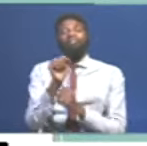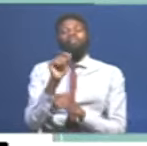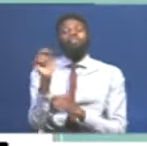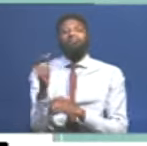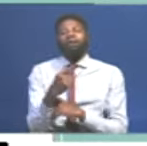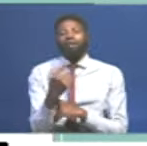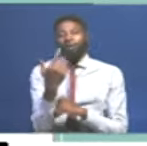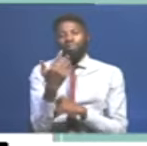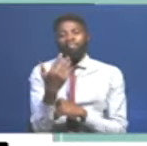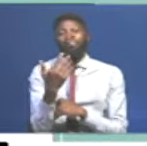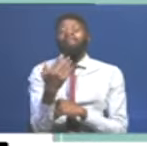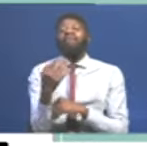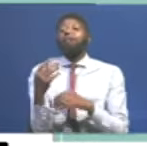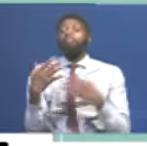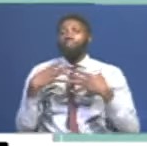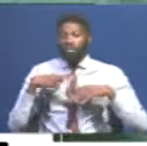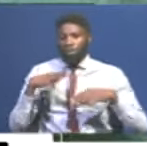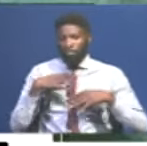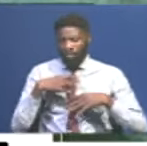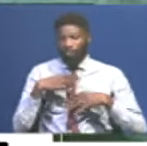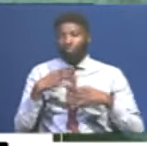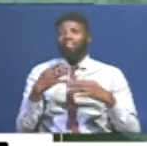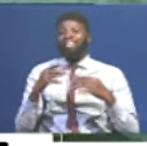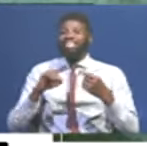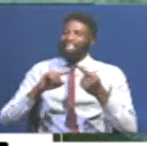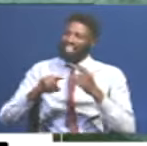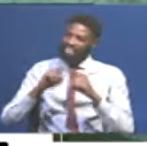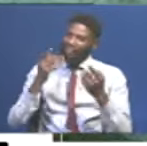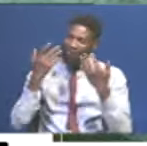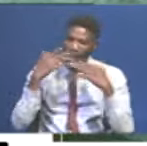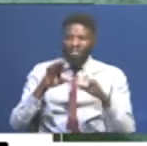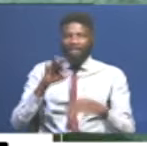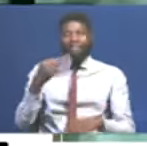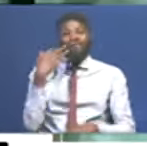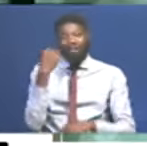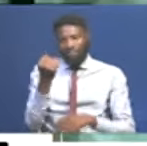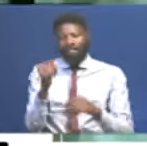and 3,500 wounded. For Sunday Express, I'm Zainab Said.